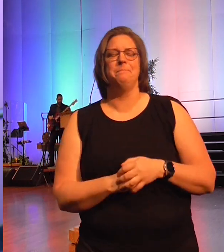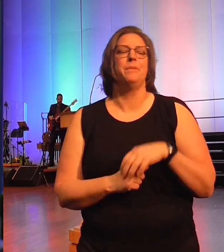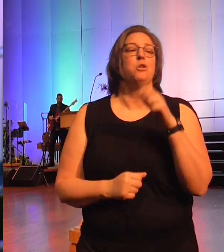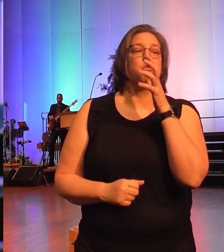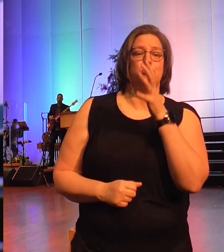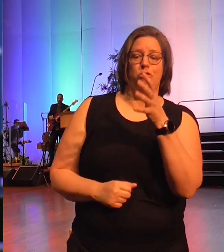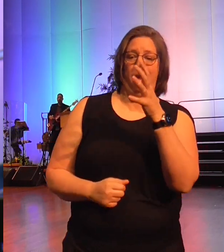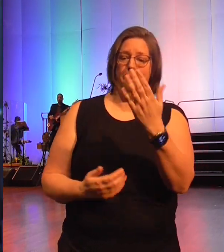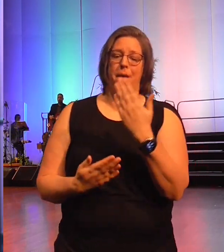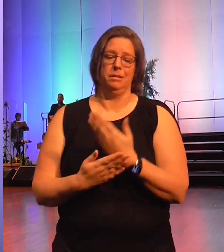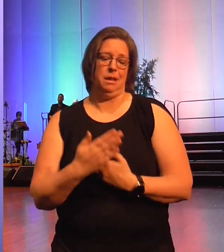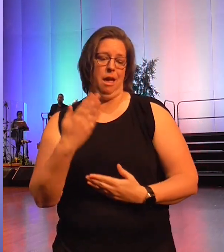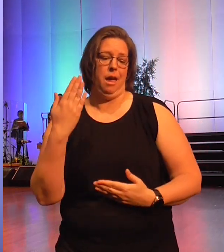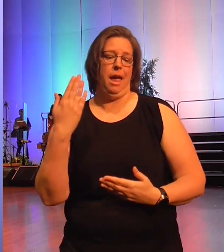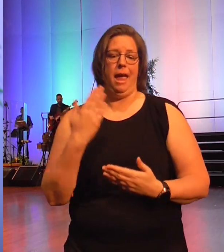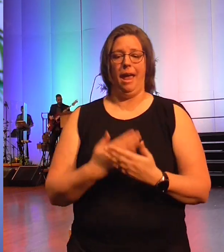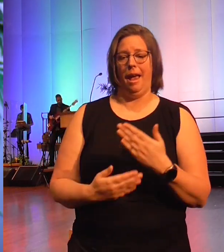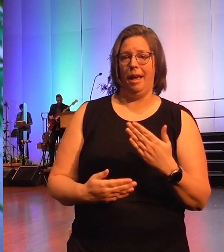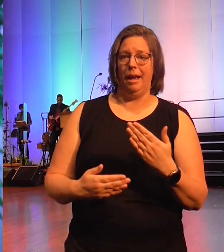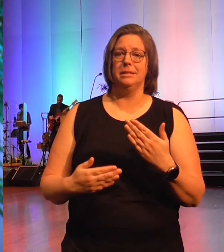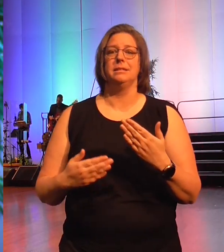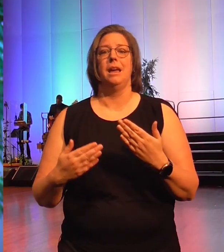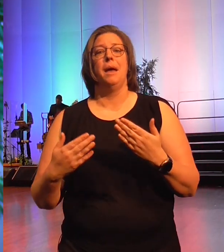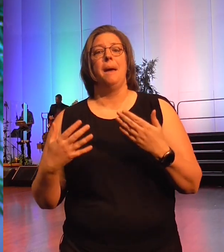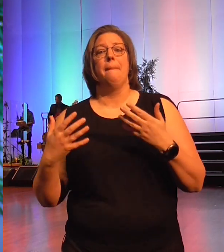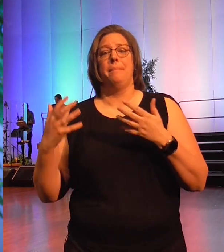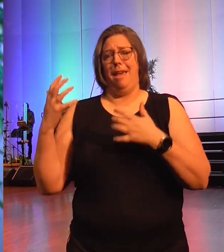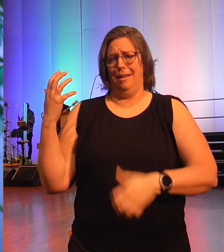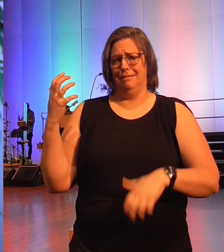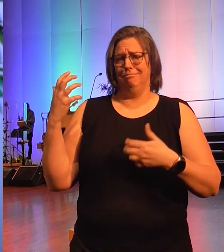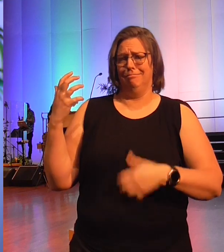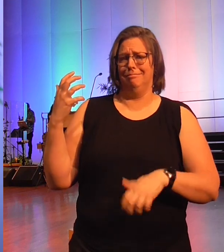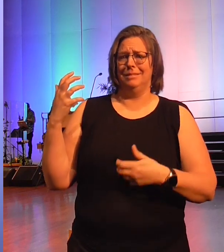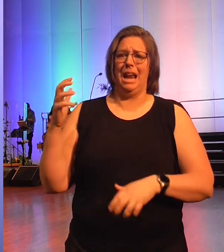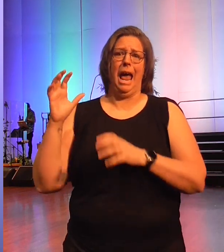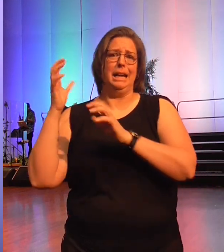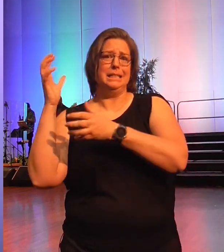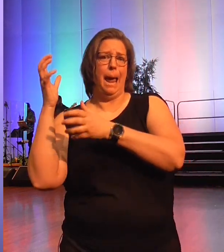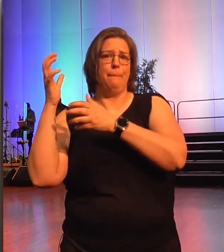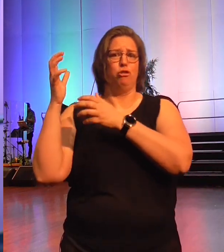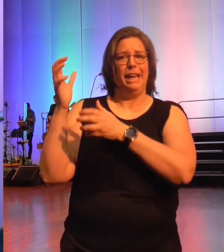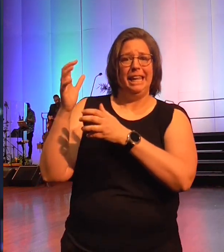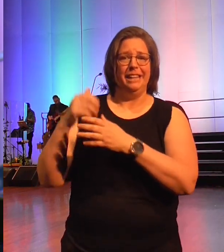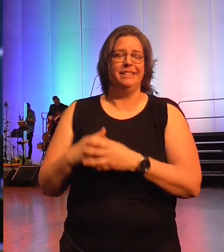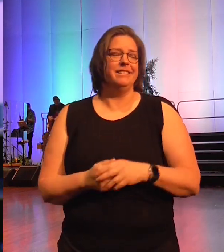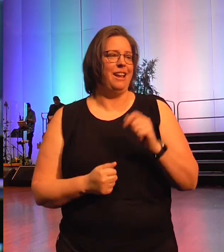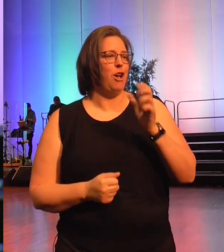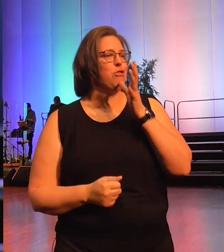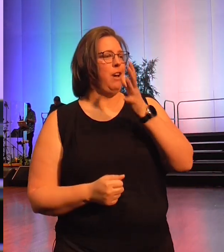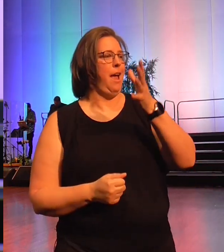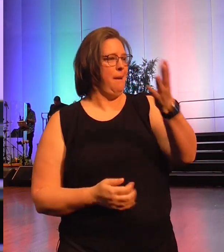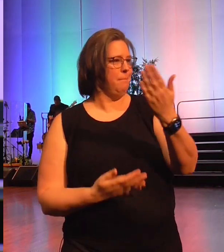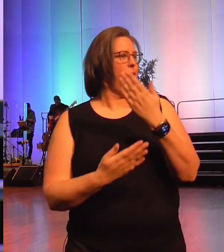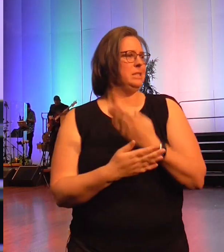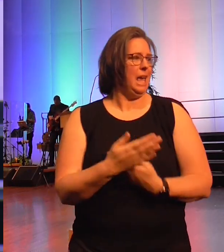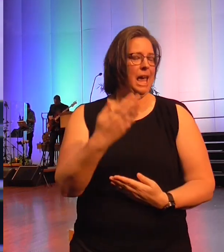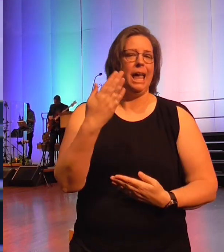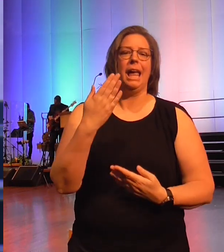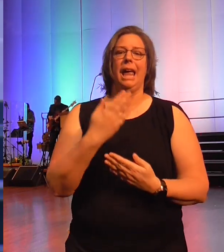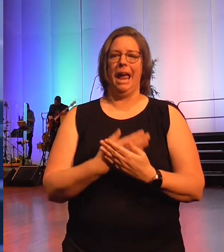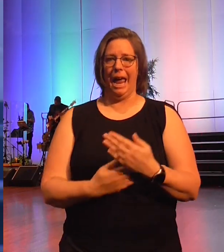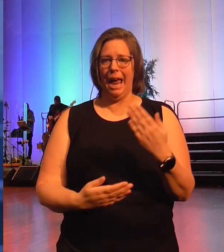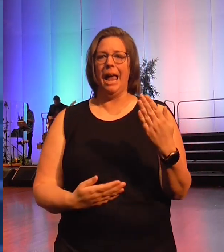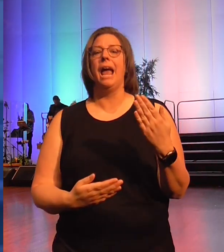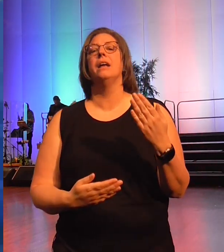Grandma's hands played a tambourine so well. Grandma's hands used